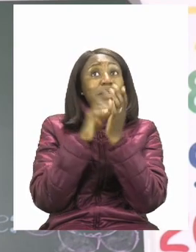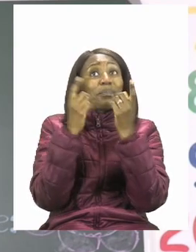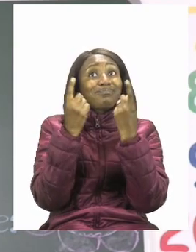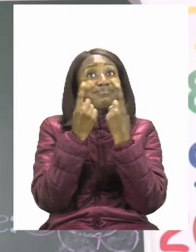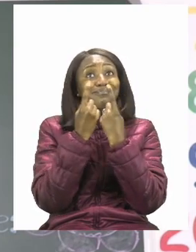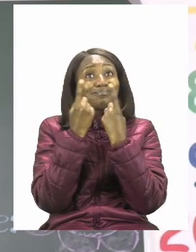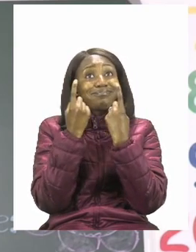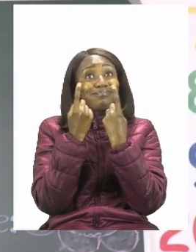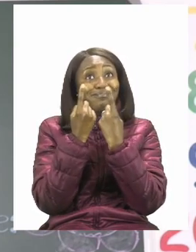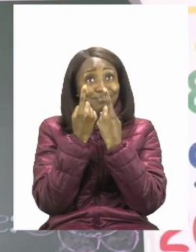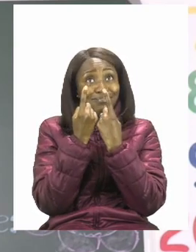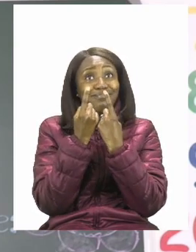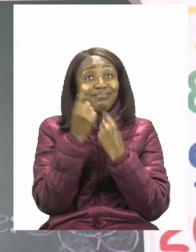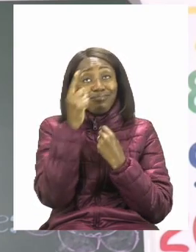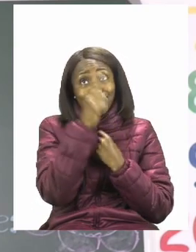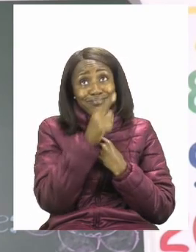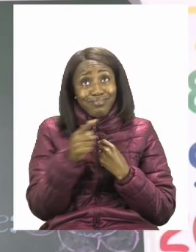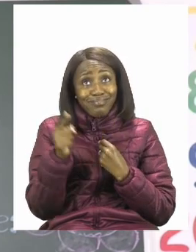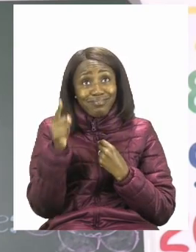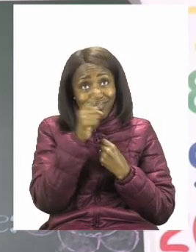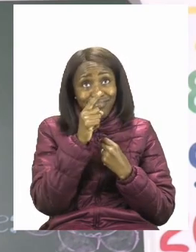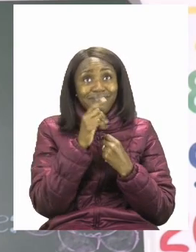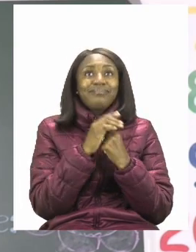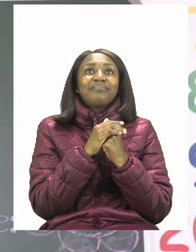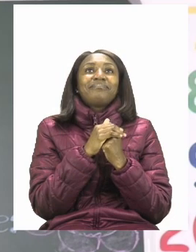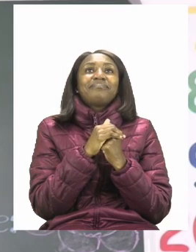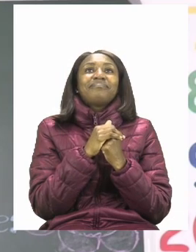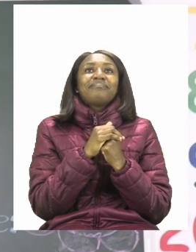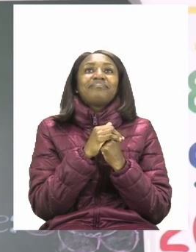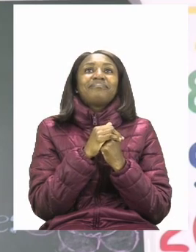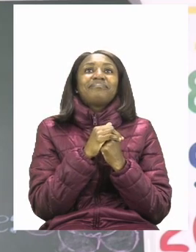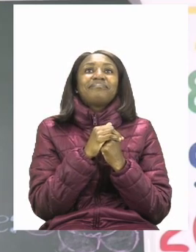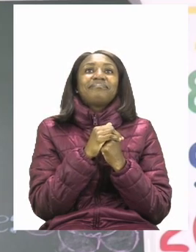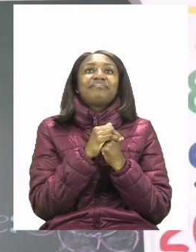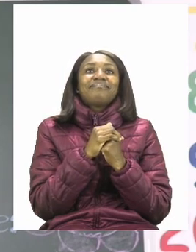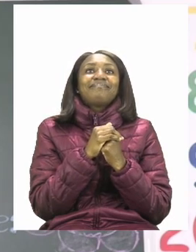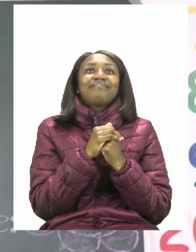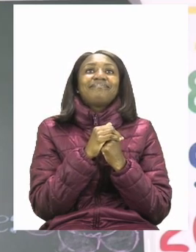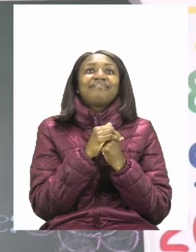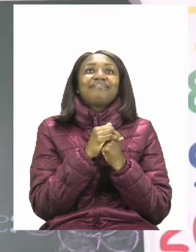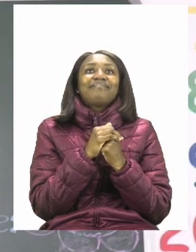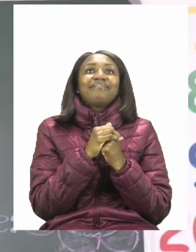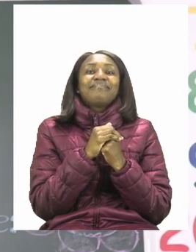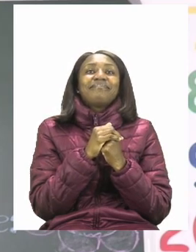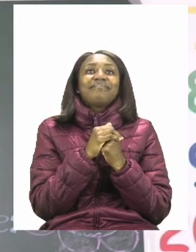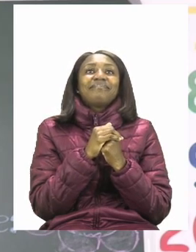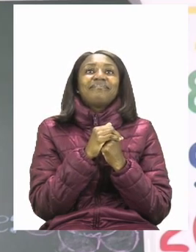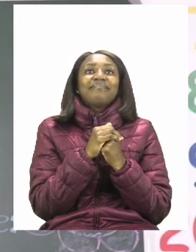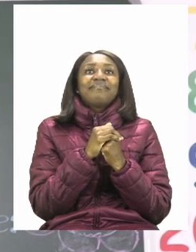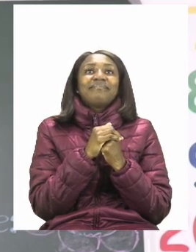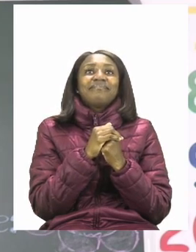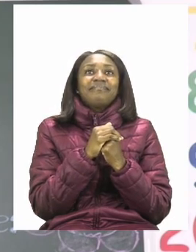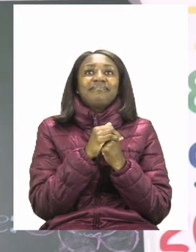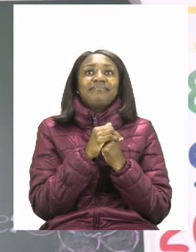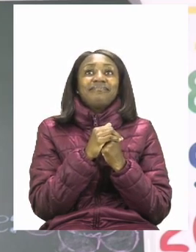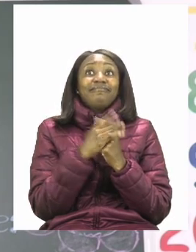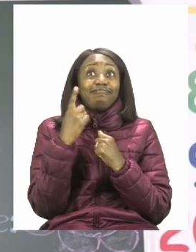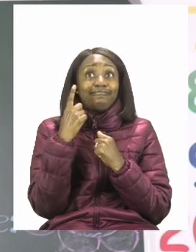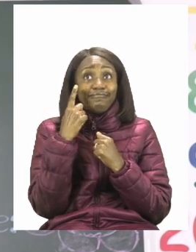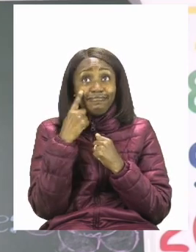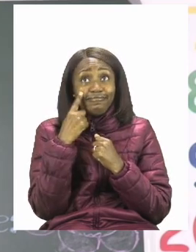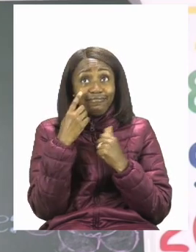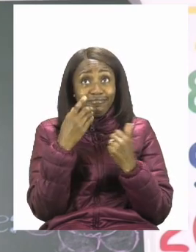is in here, and you will find the word play over here. So when you find the